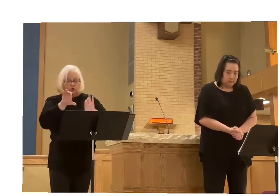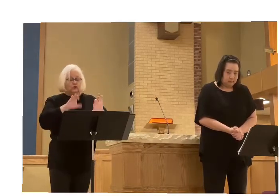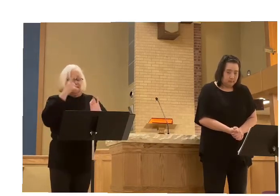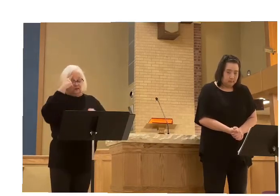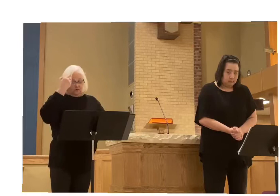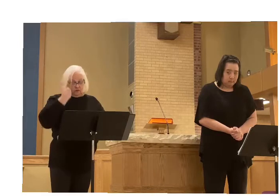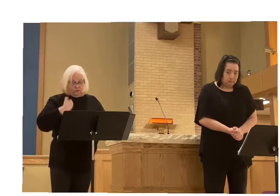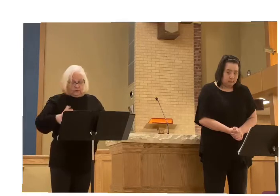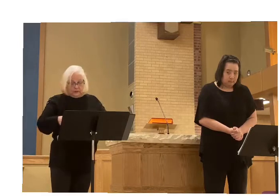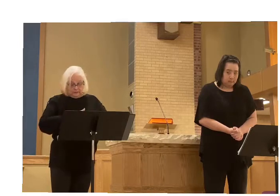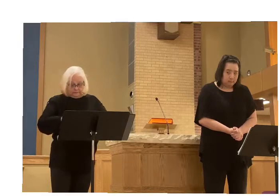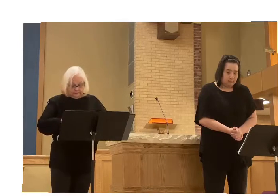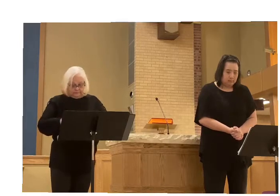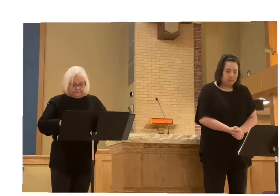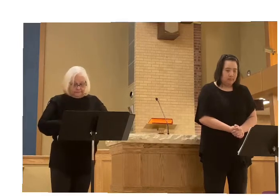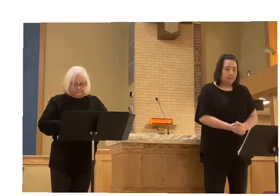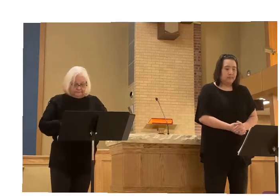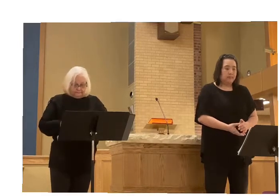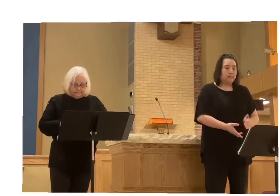me.